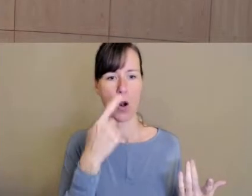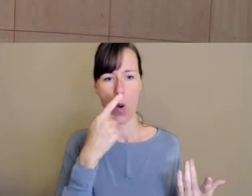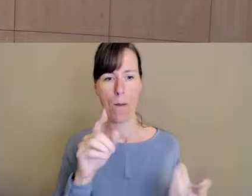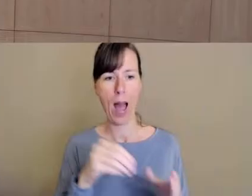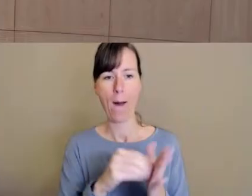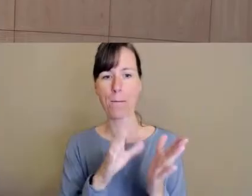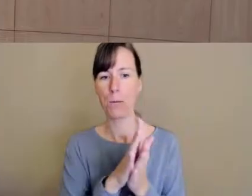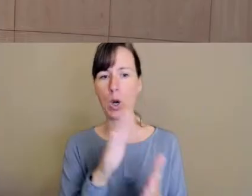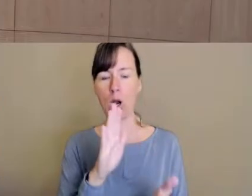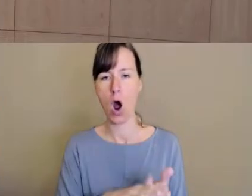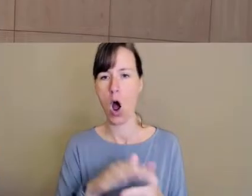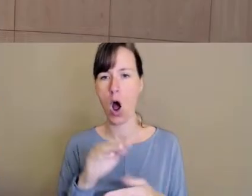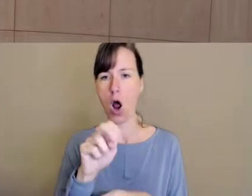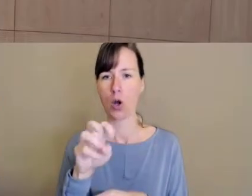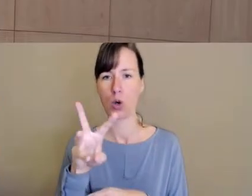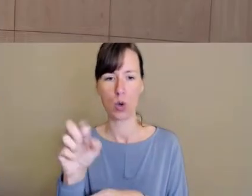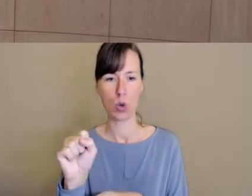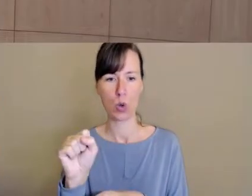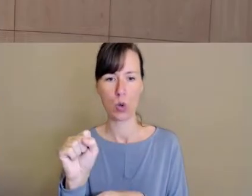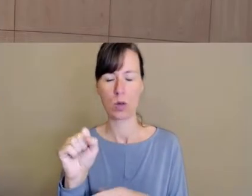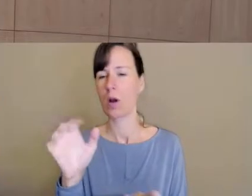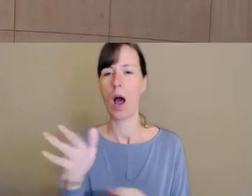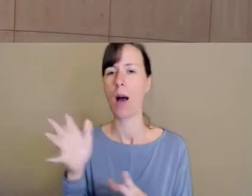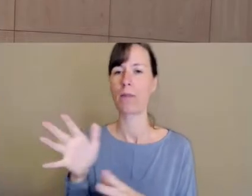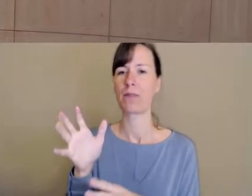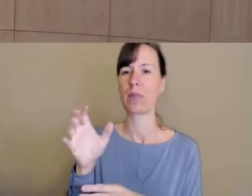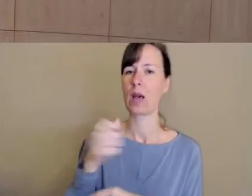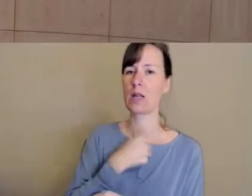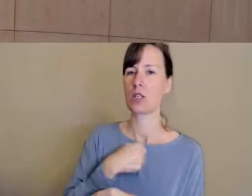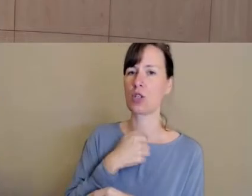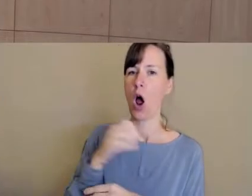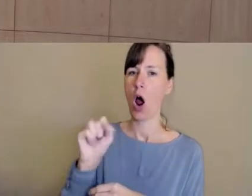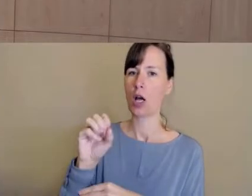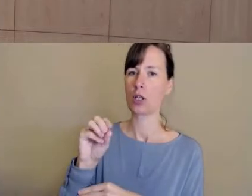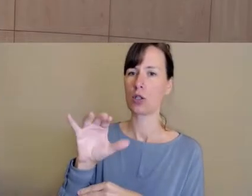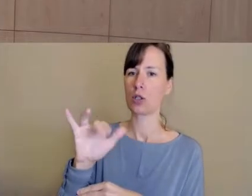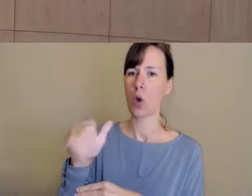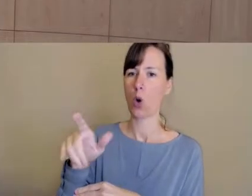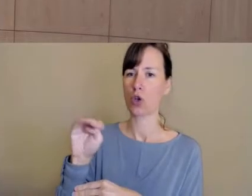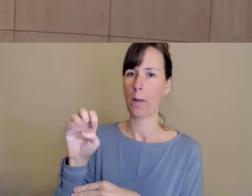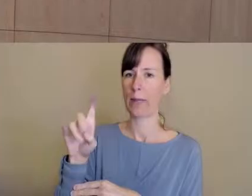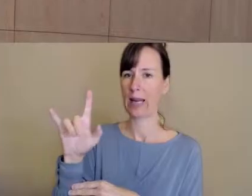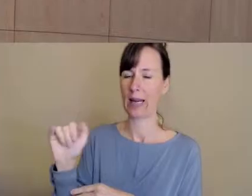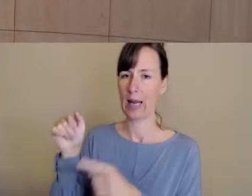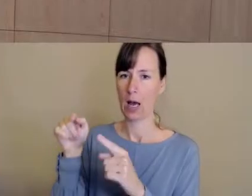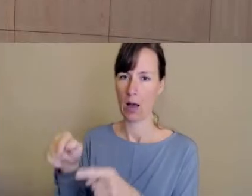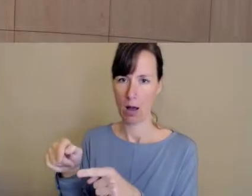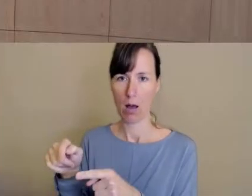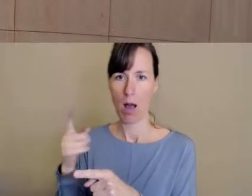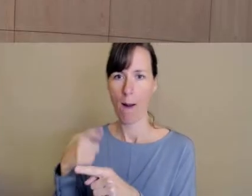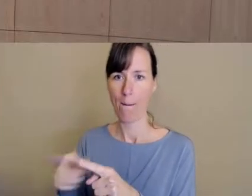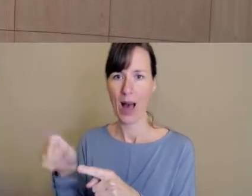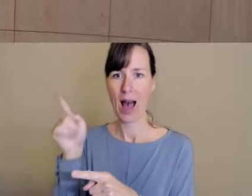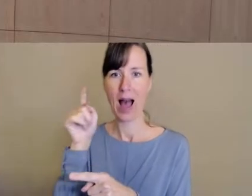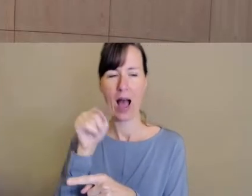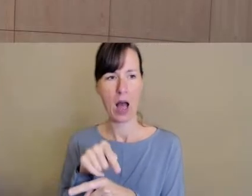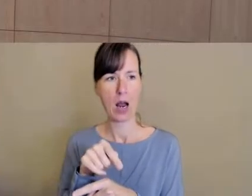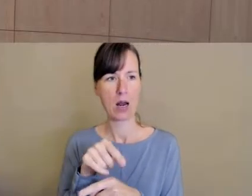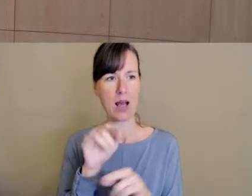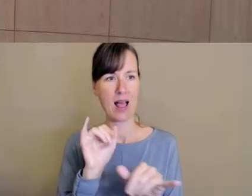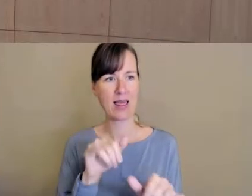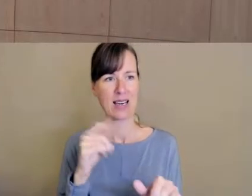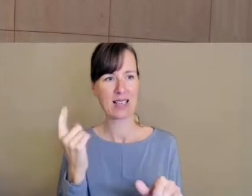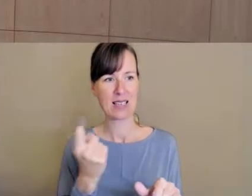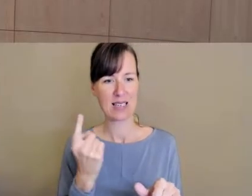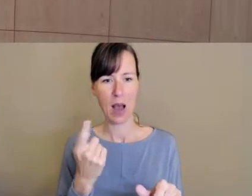and announcement. Well, I'm sorry, on the social media platforms. But I think that this is something that I would